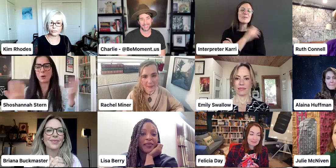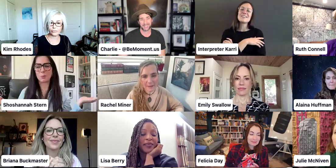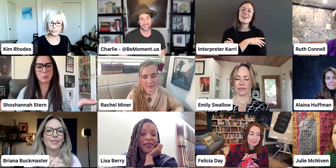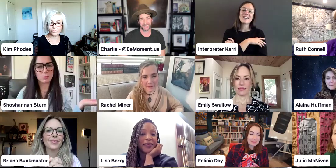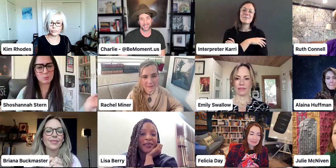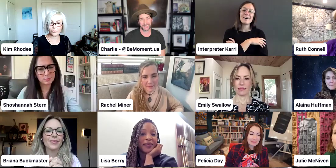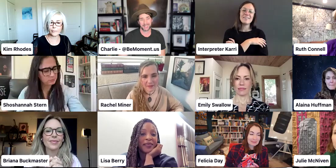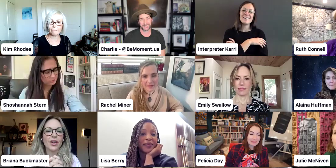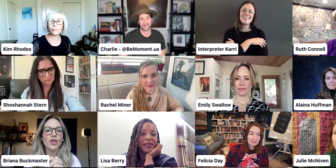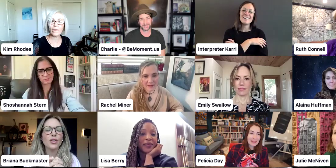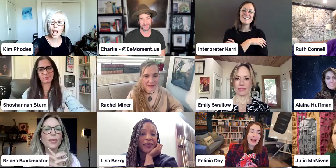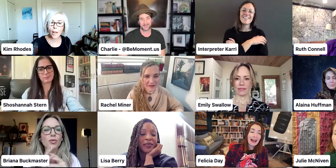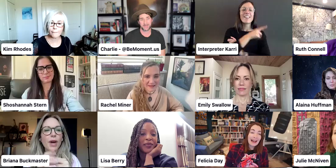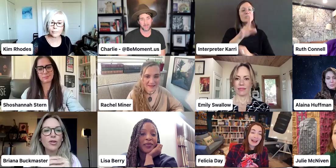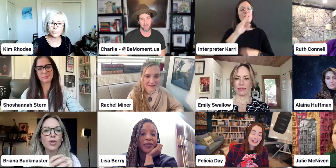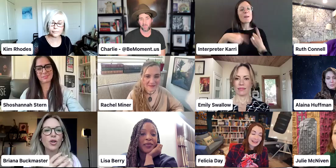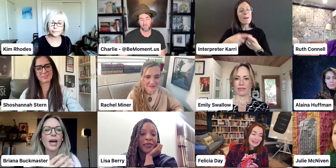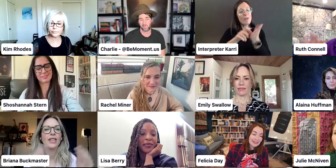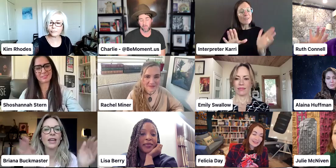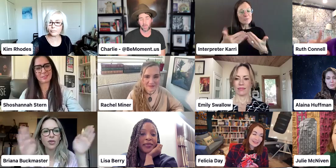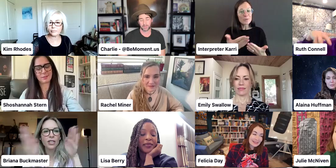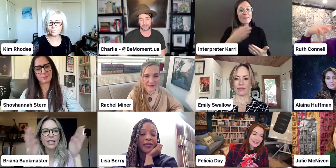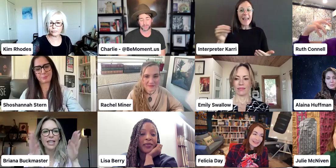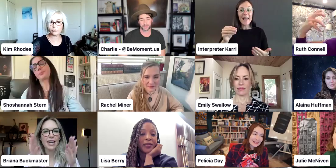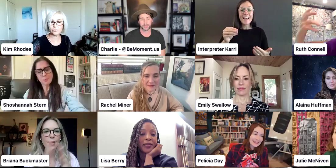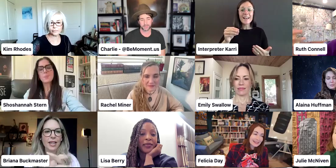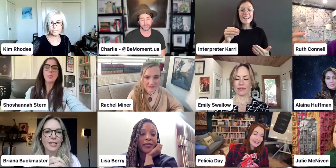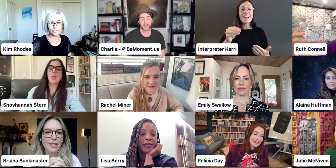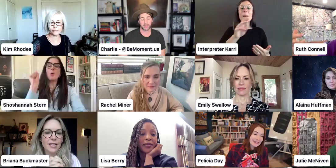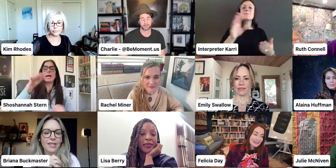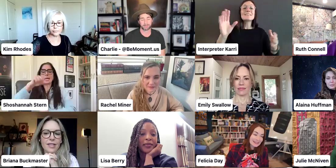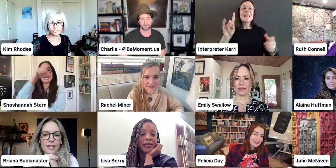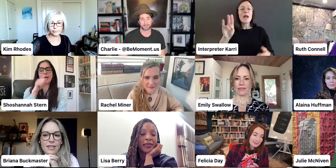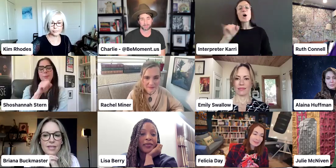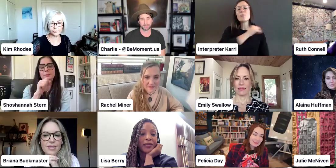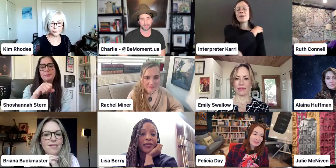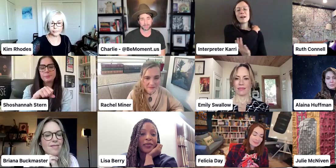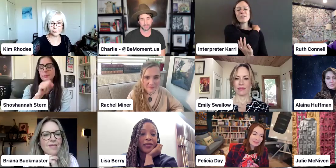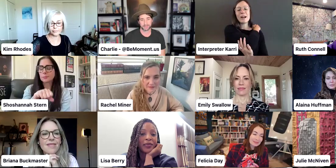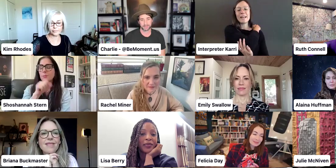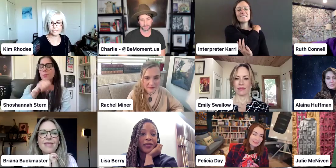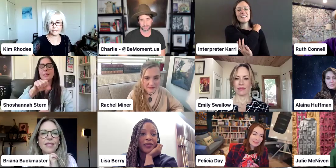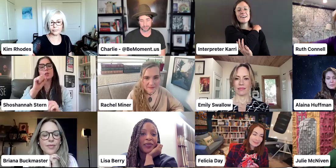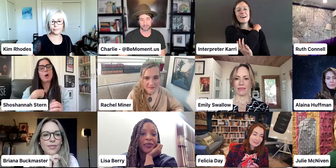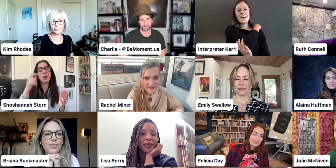What was I talking about? You were talking about the writer's room and the interesting dynamic. Majority. Oh, right.